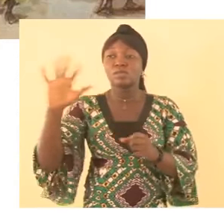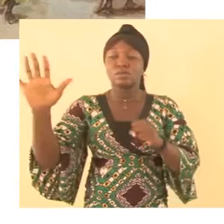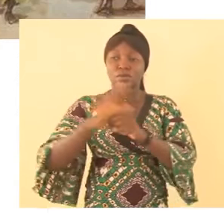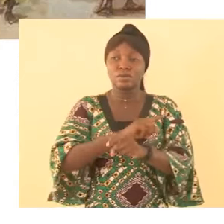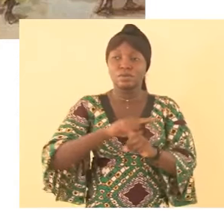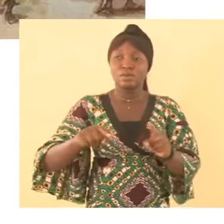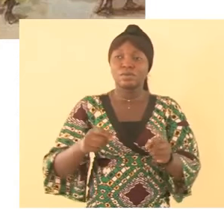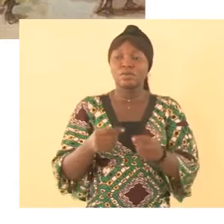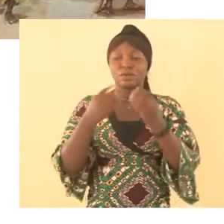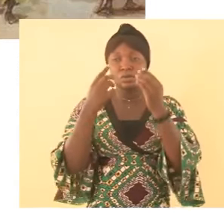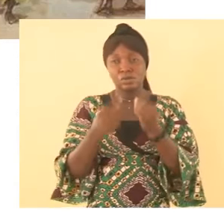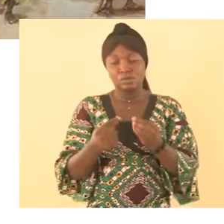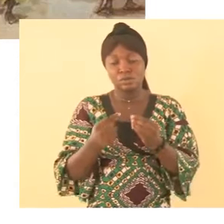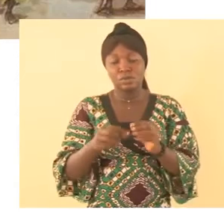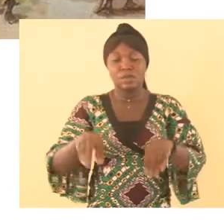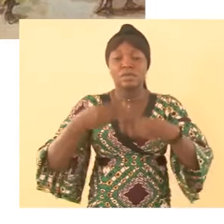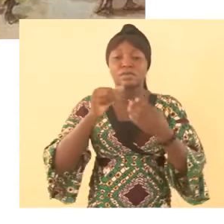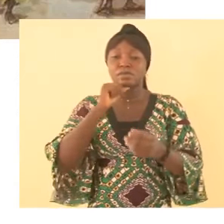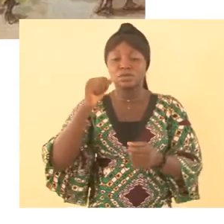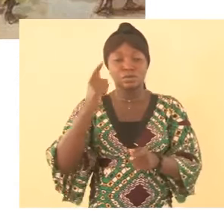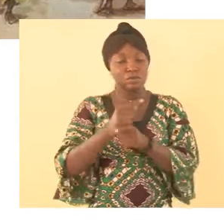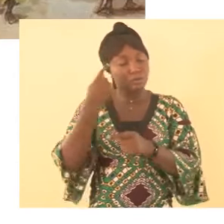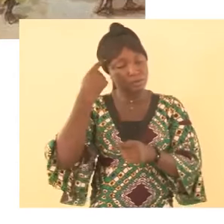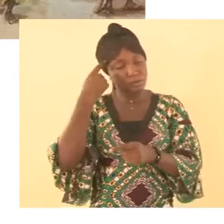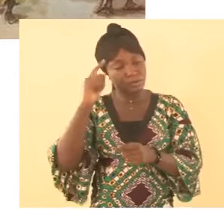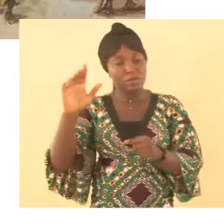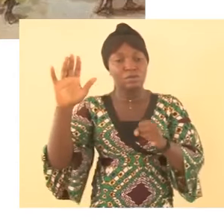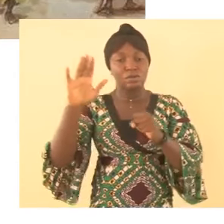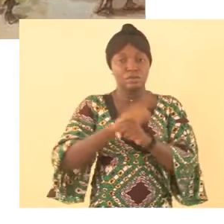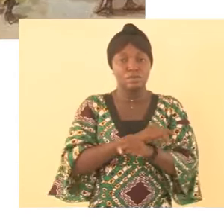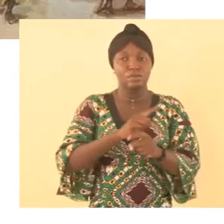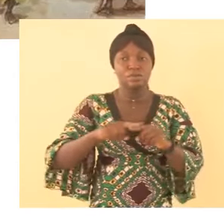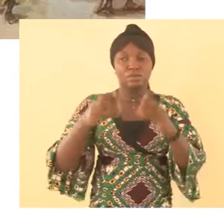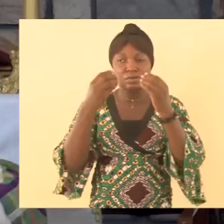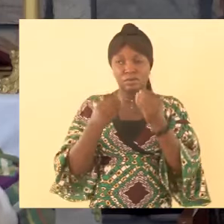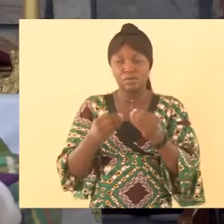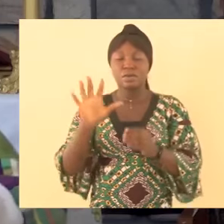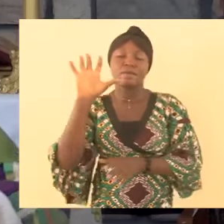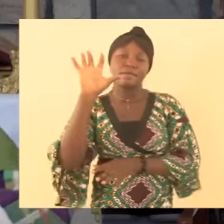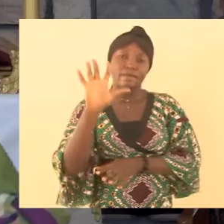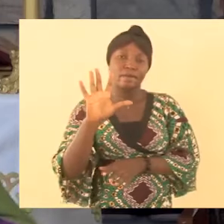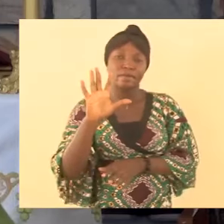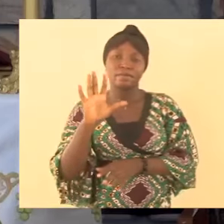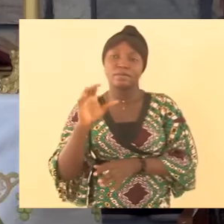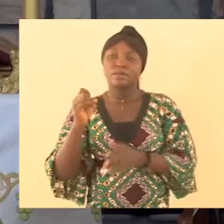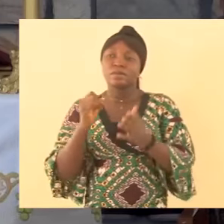But from our substance. Give not just from our abundance, but from our substance.